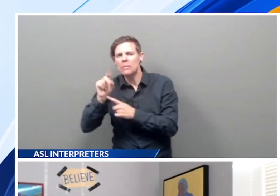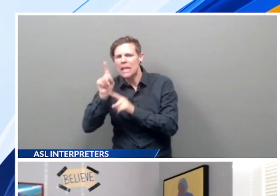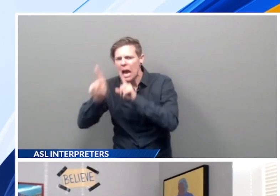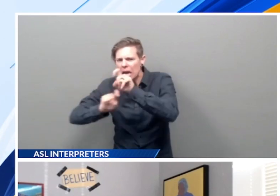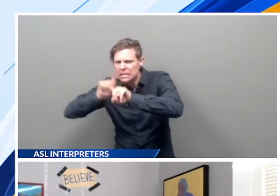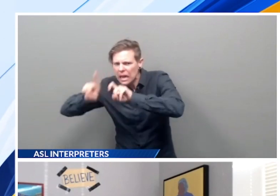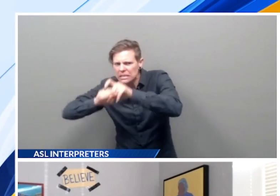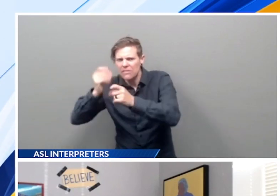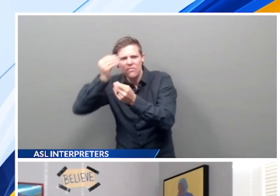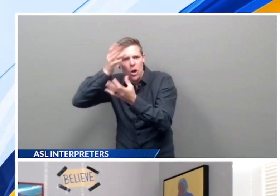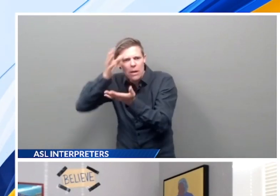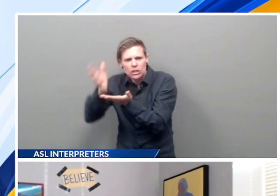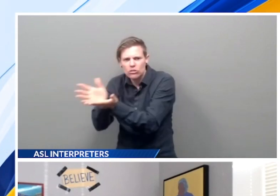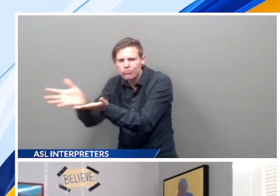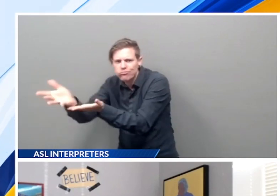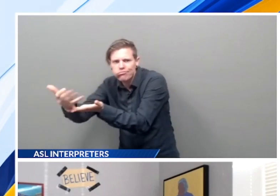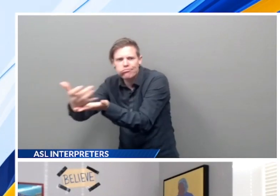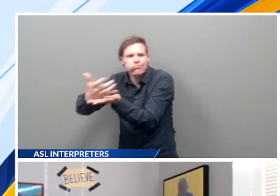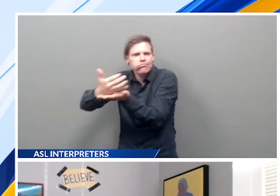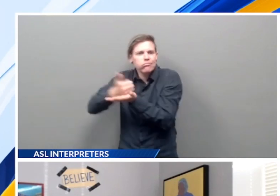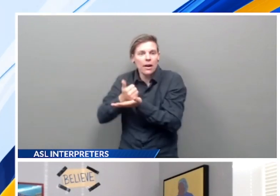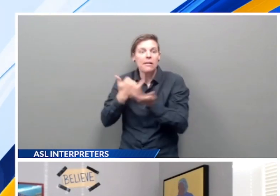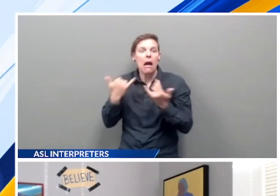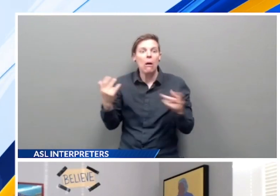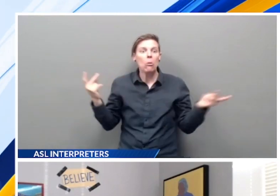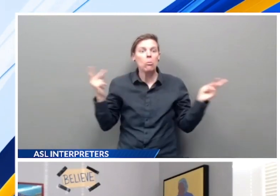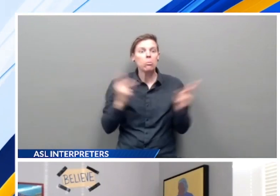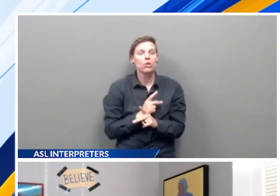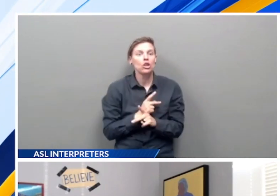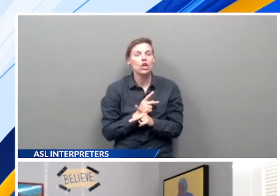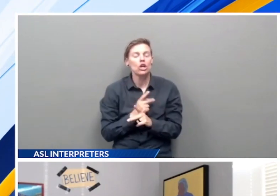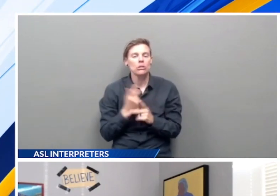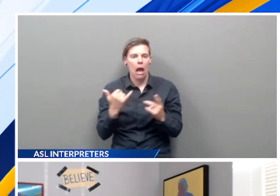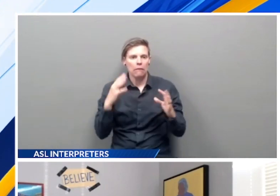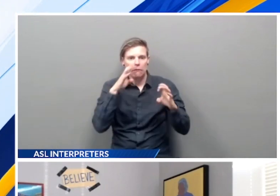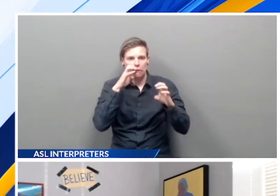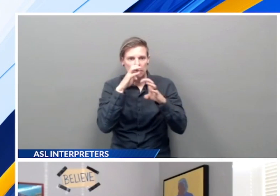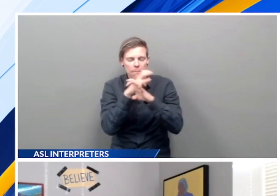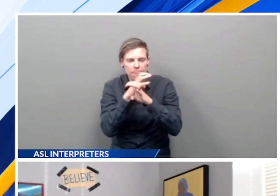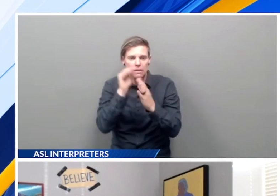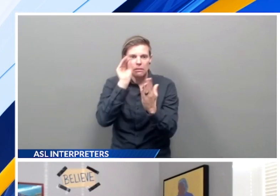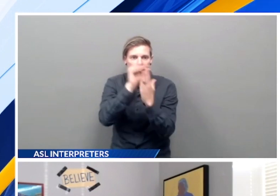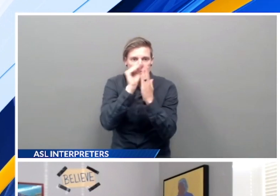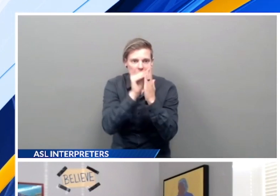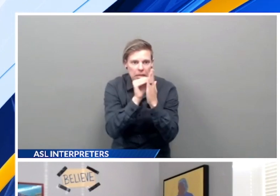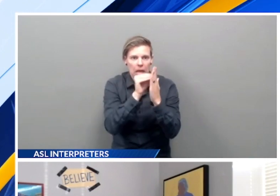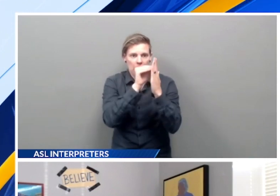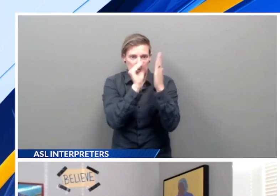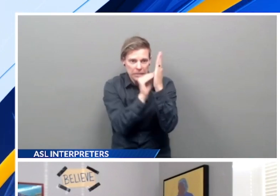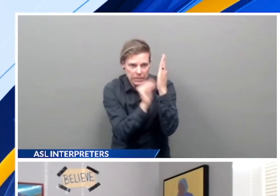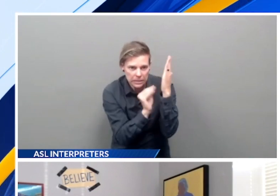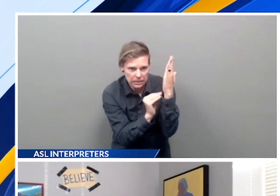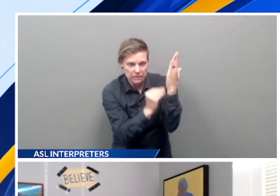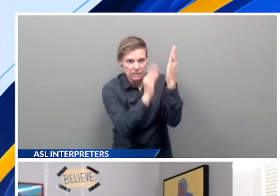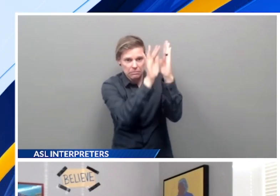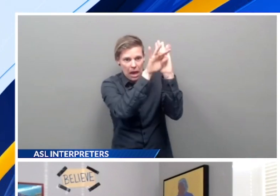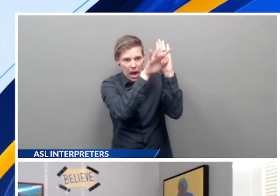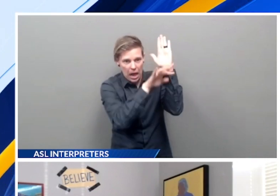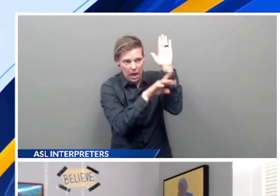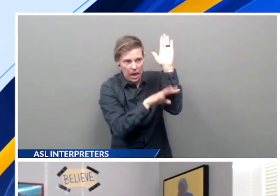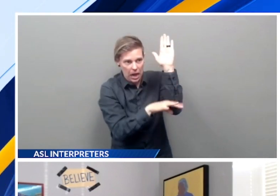is 30 times as complicated as it used to be. So we still know that isolation reduces spread in